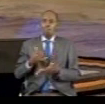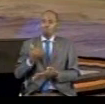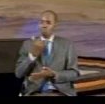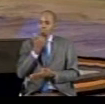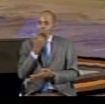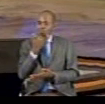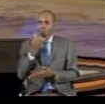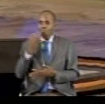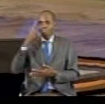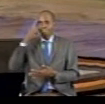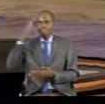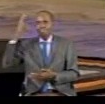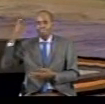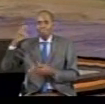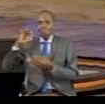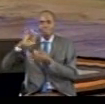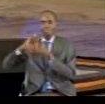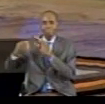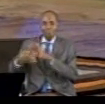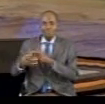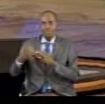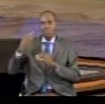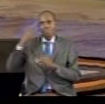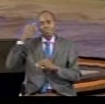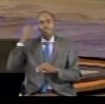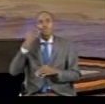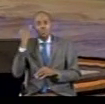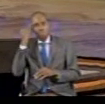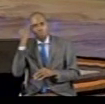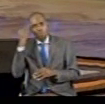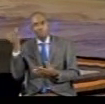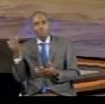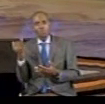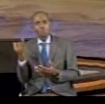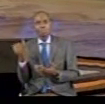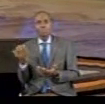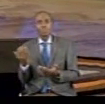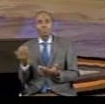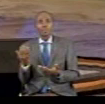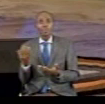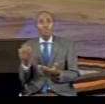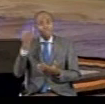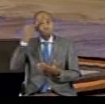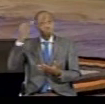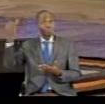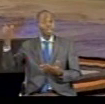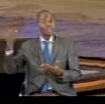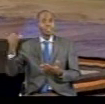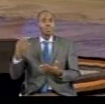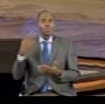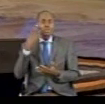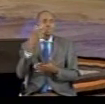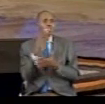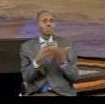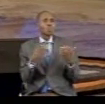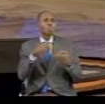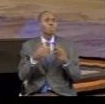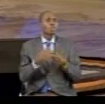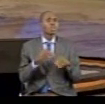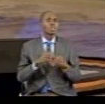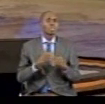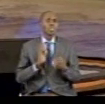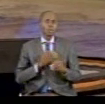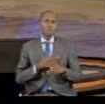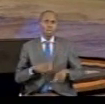They supposed it had been a spirit. We see a situation in our lives, and we see